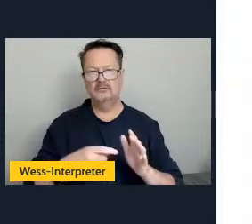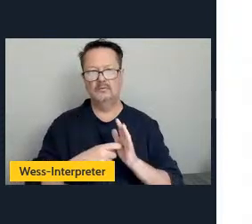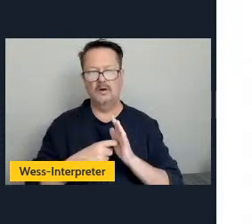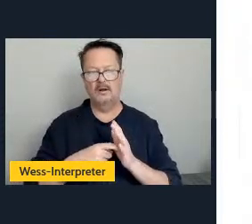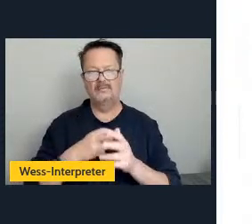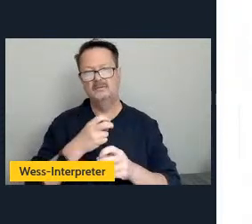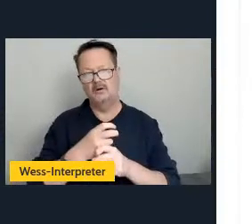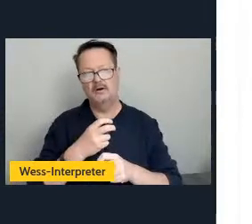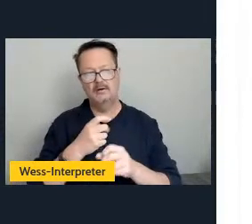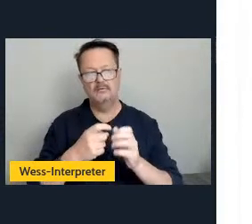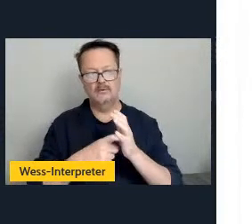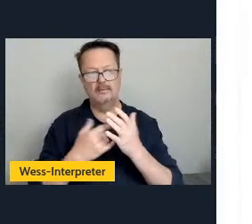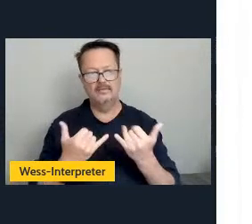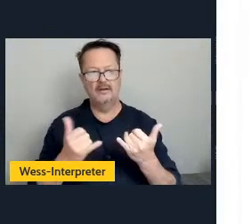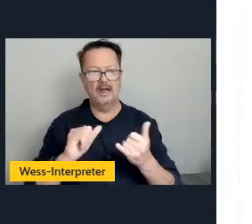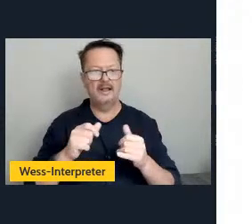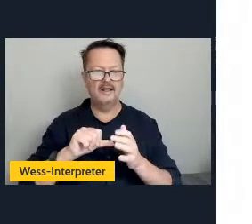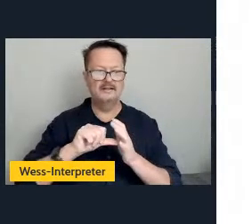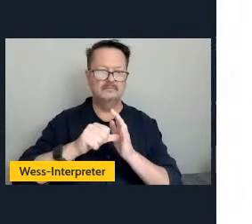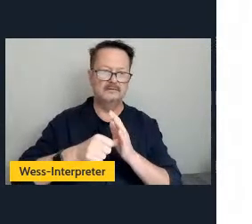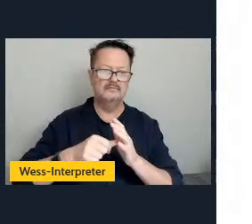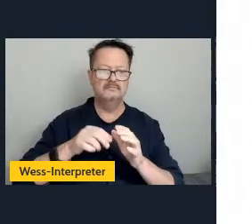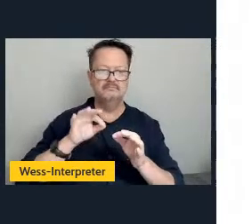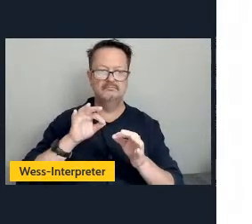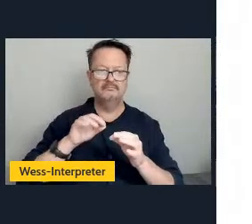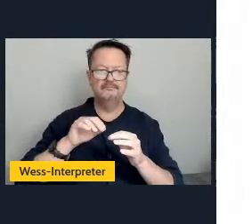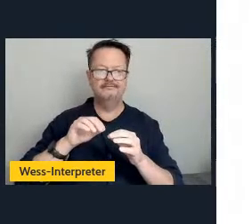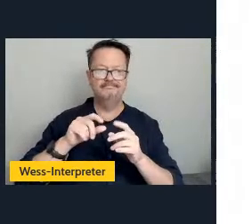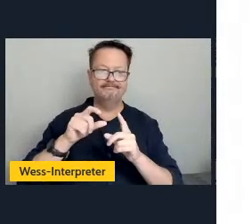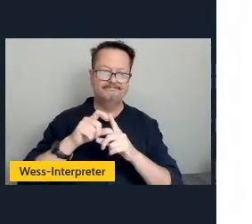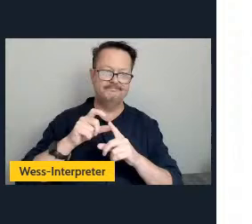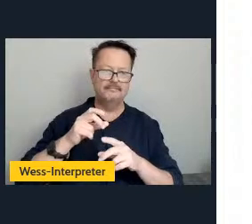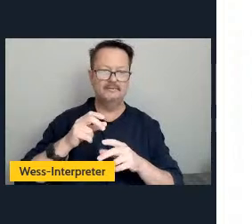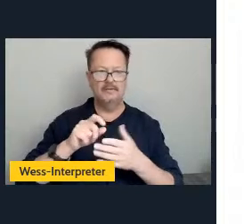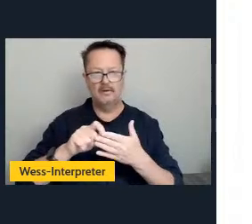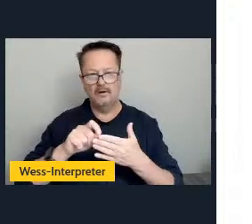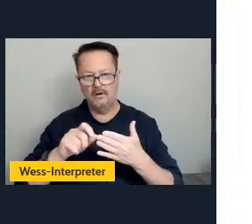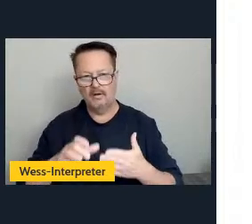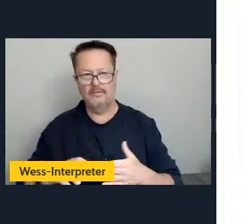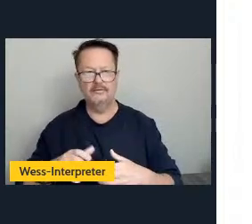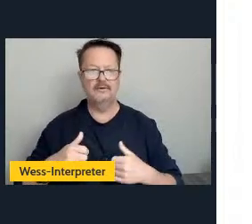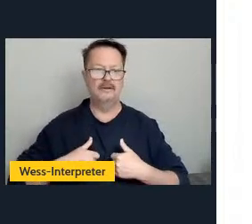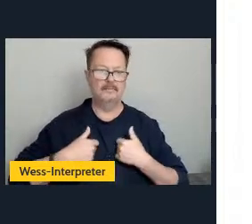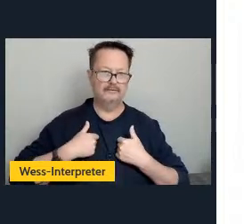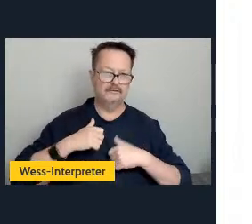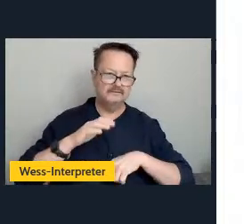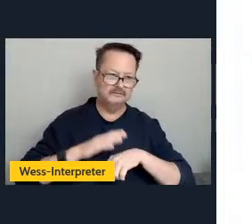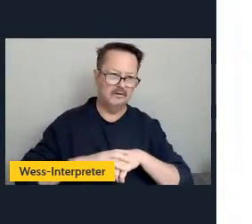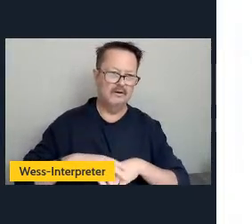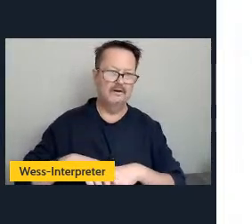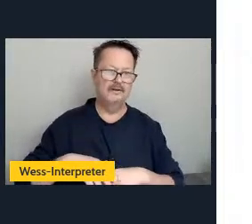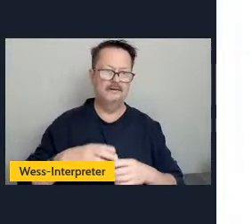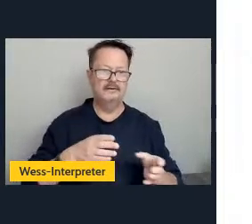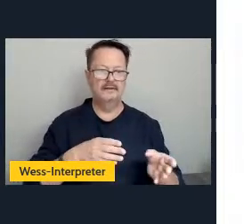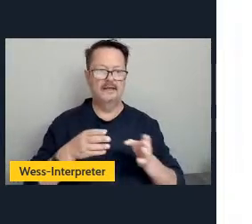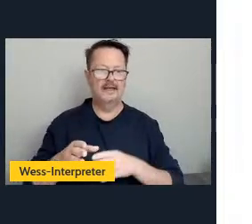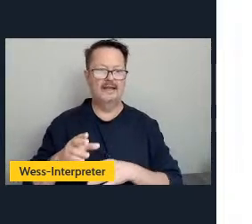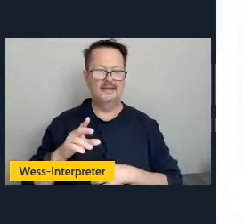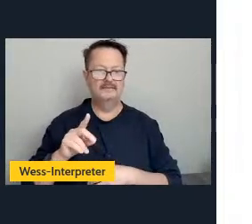So I can specify here my author and my address and so on. As a dev package, I have